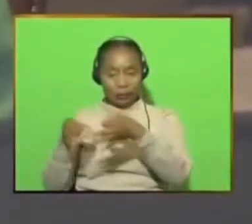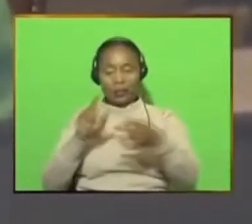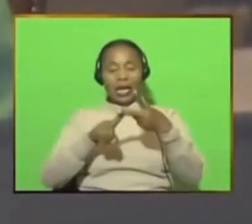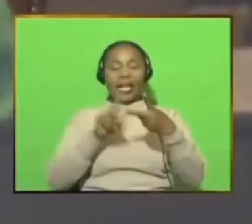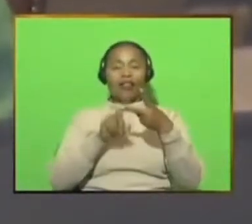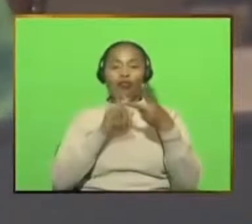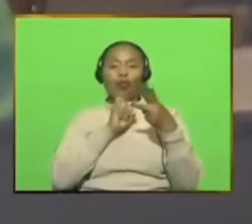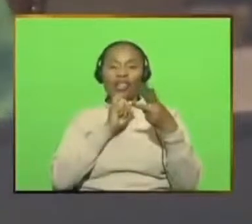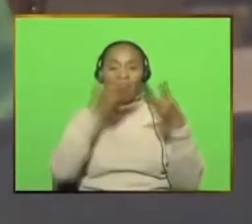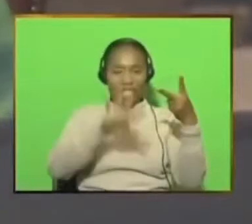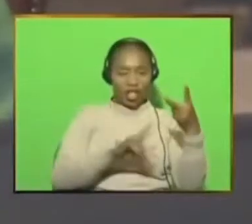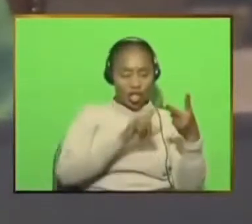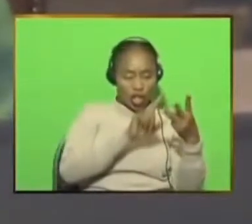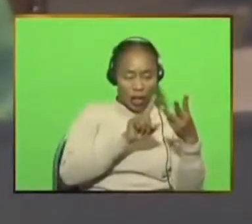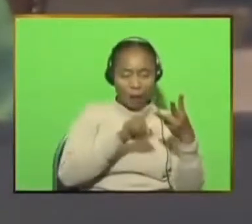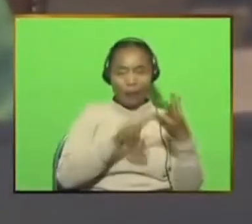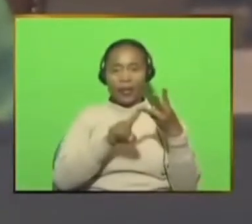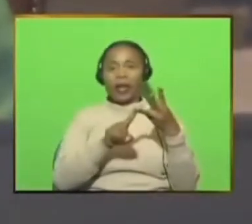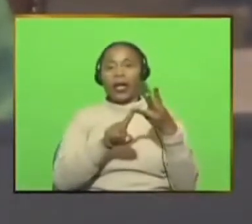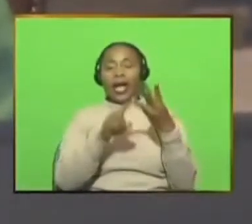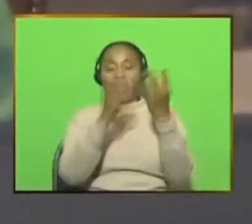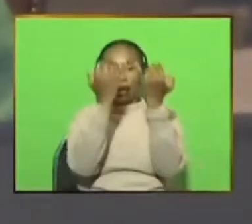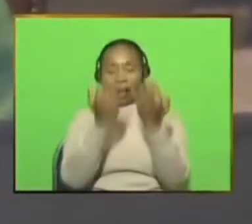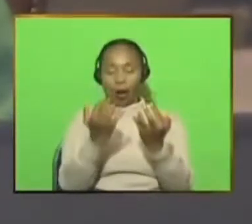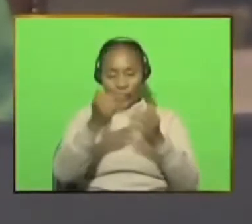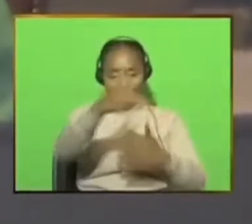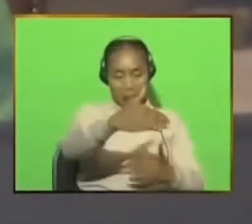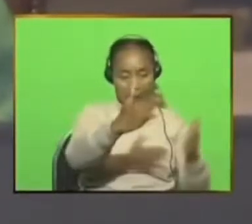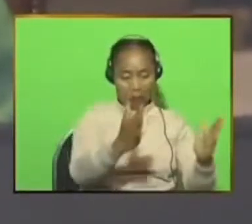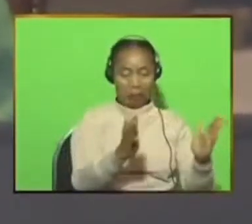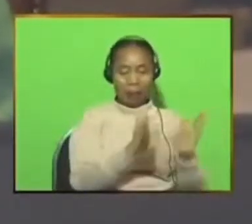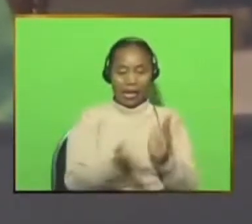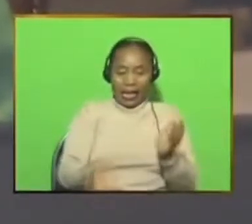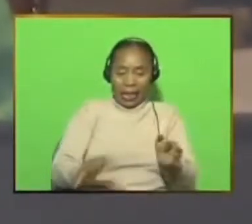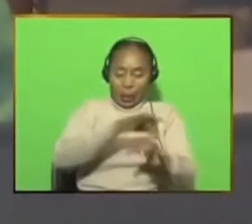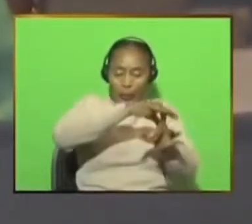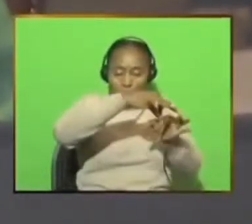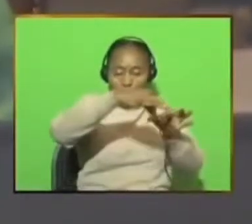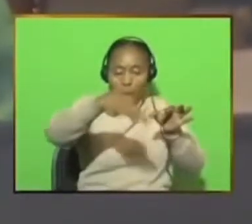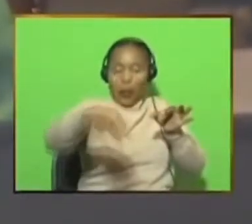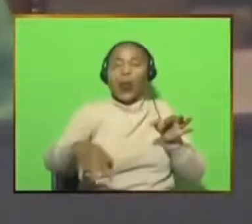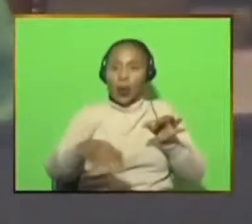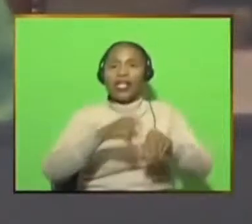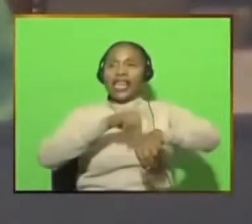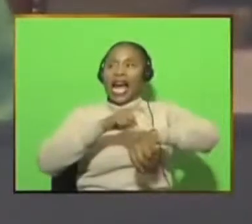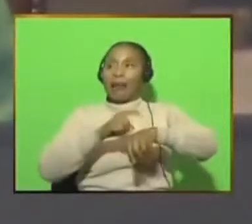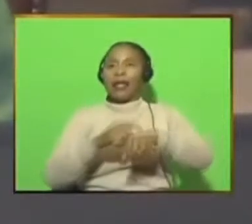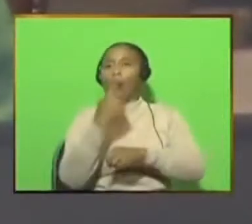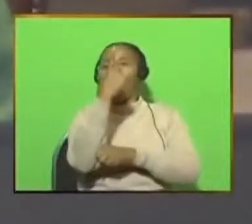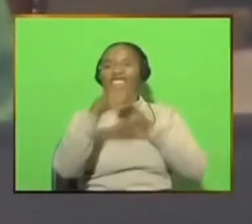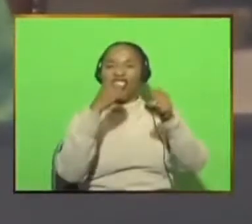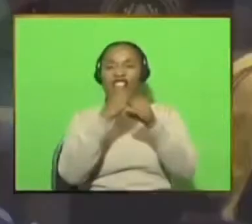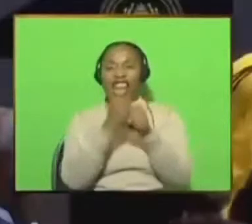papers, and the counterfoils thereof in a sealed packet for a period of at least 1